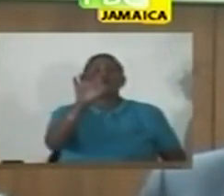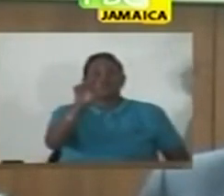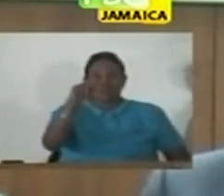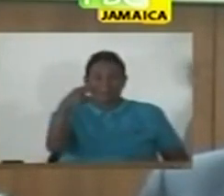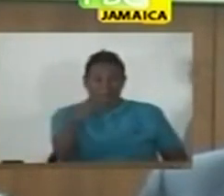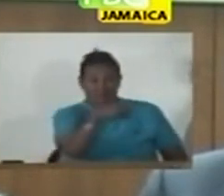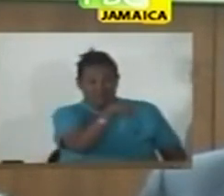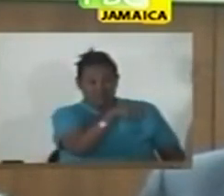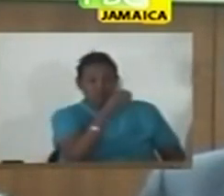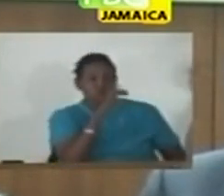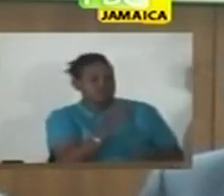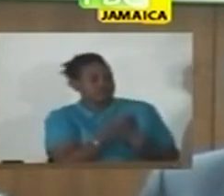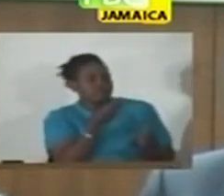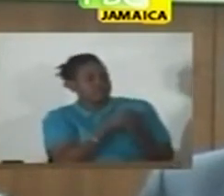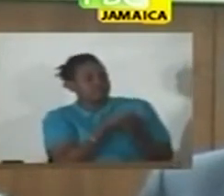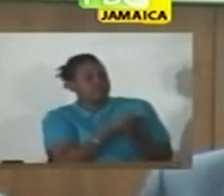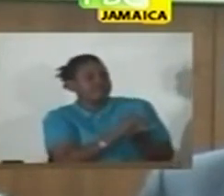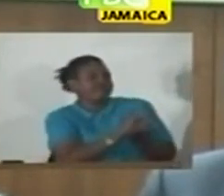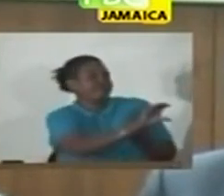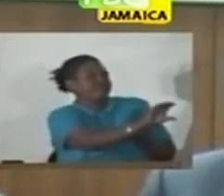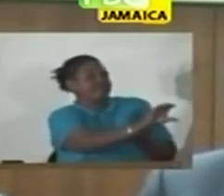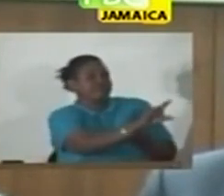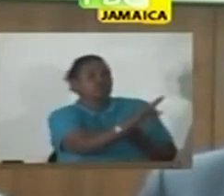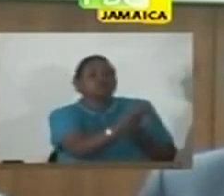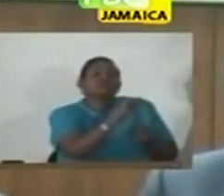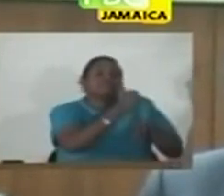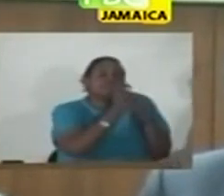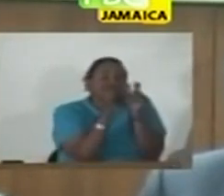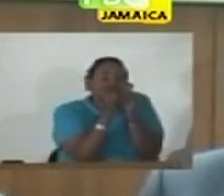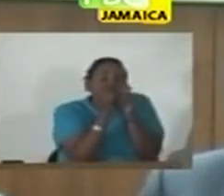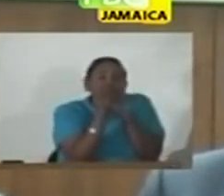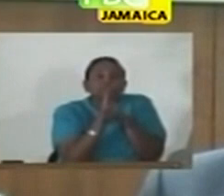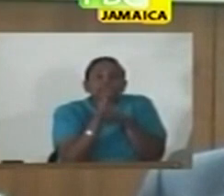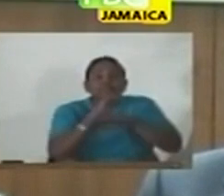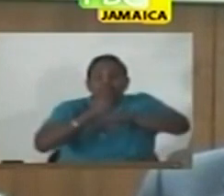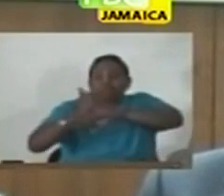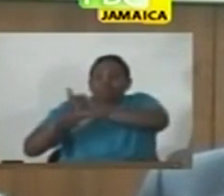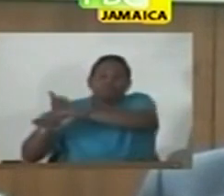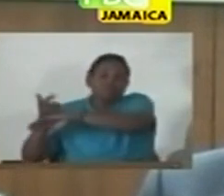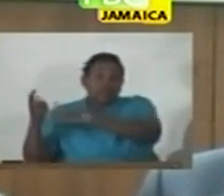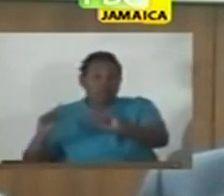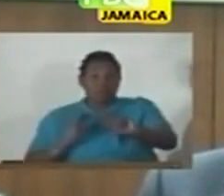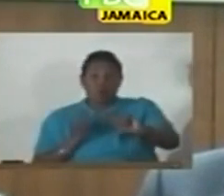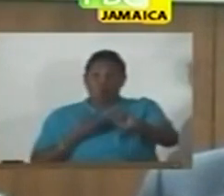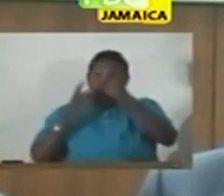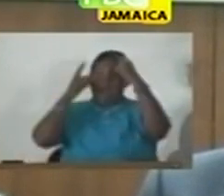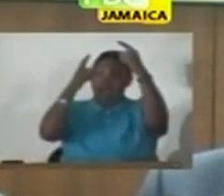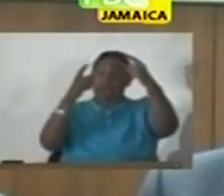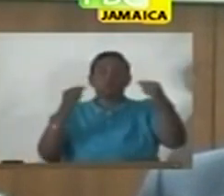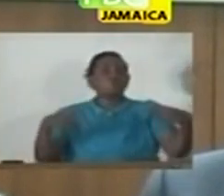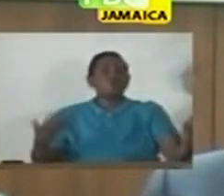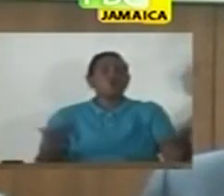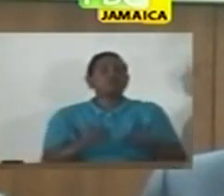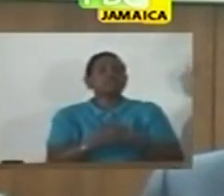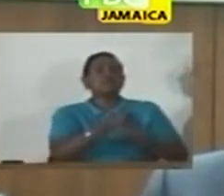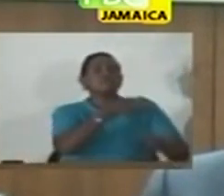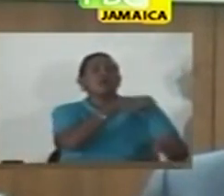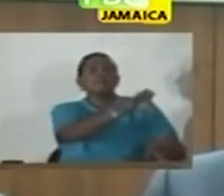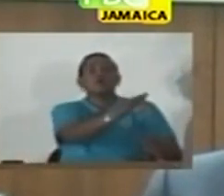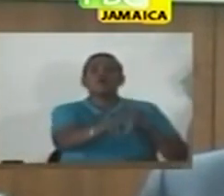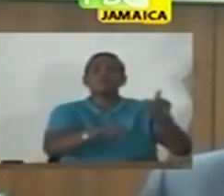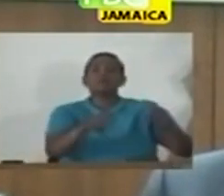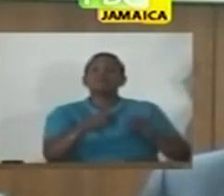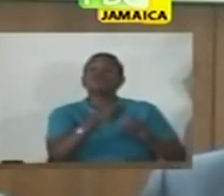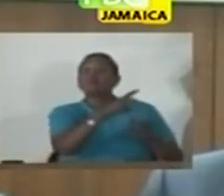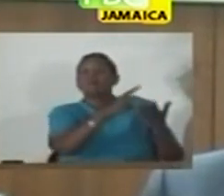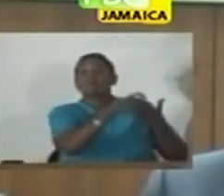receive financial support to establish micro businesses. Our aim is to ultimately empower persons from